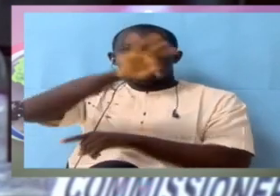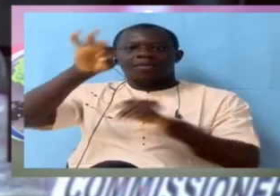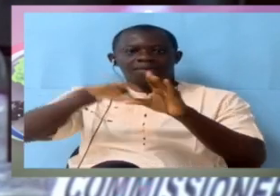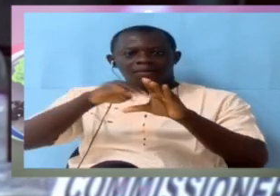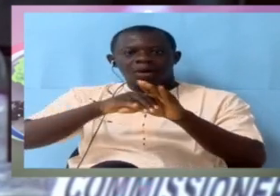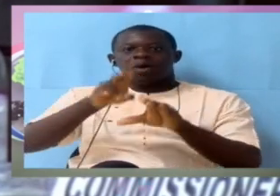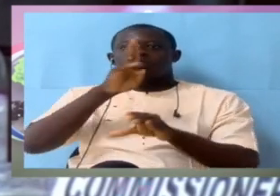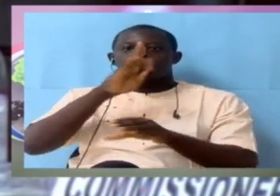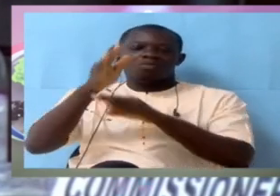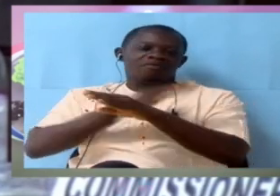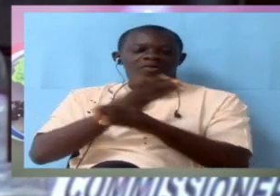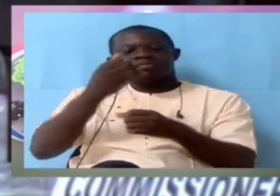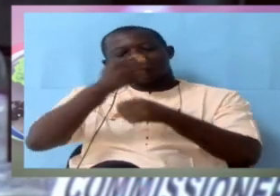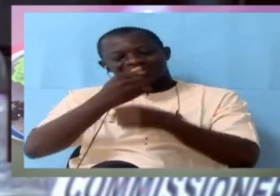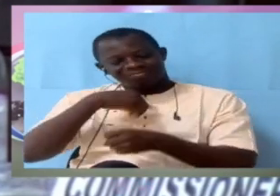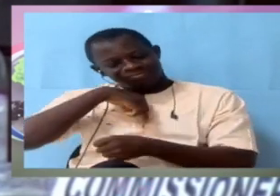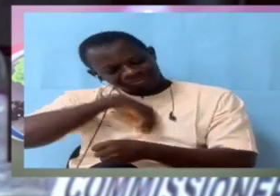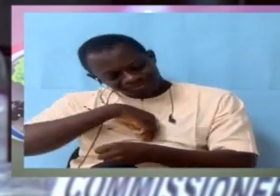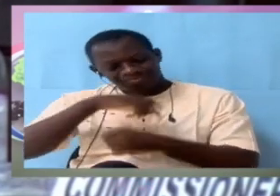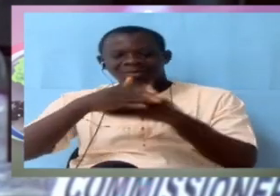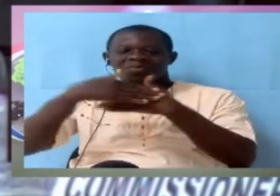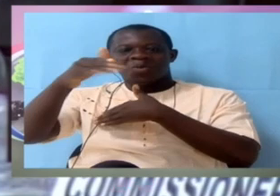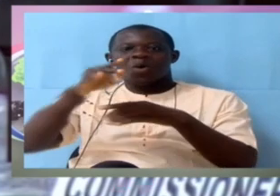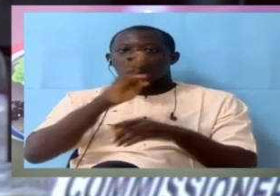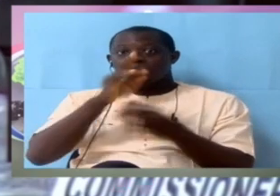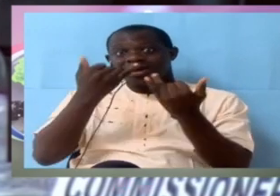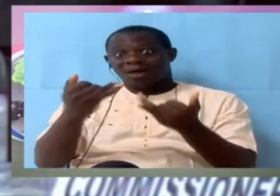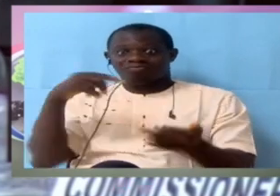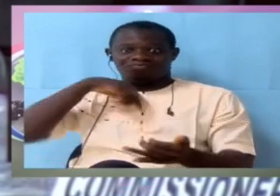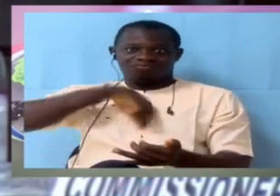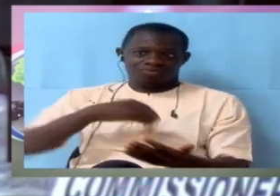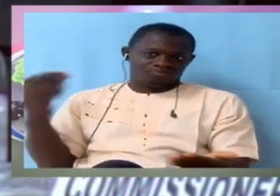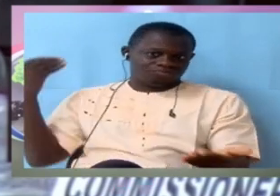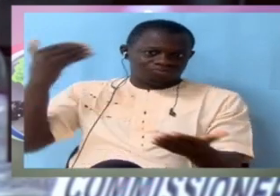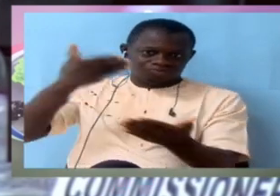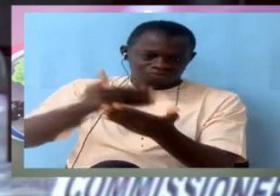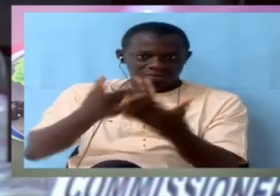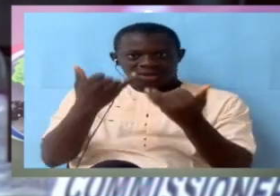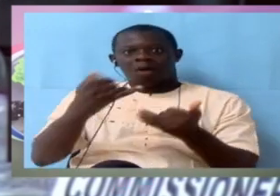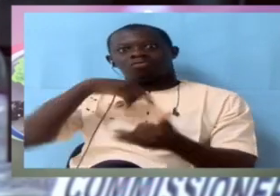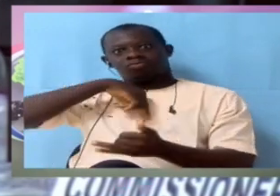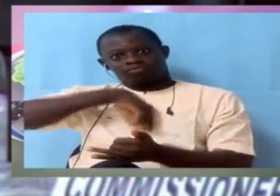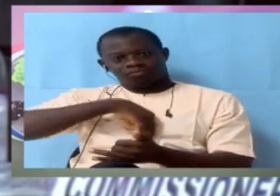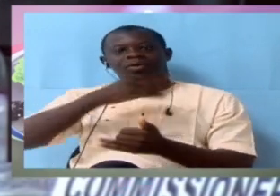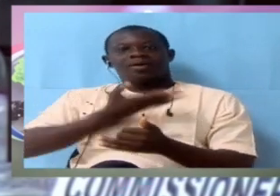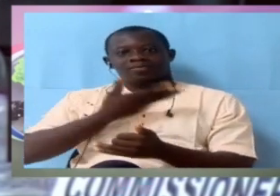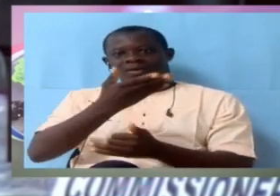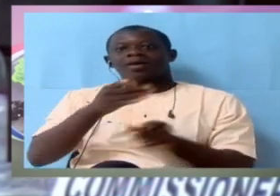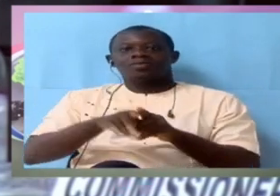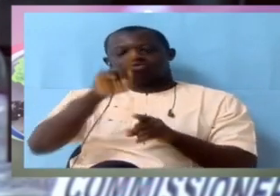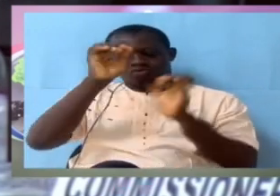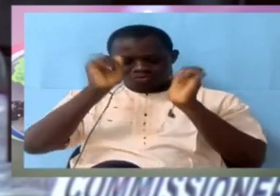that are being grieved, that are grieving right up to now, up to this point, you,